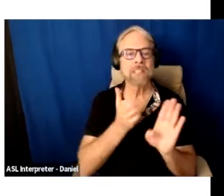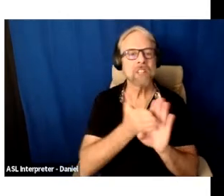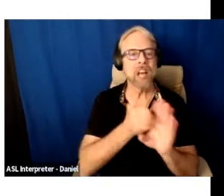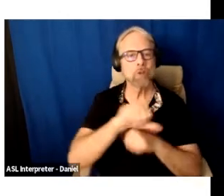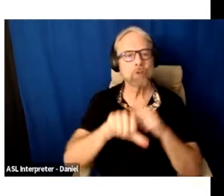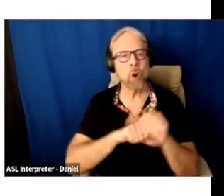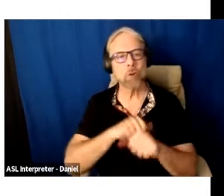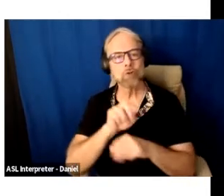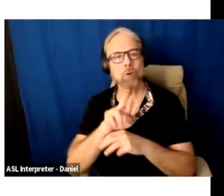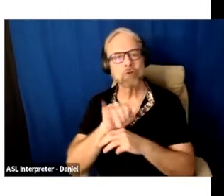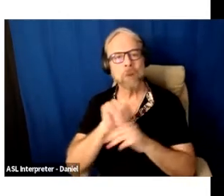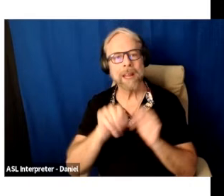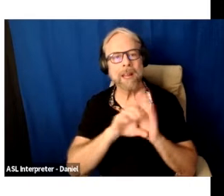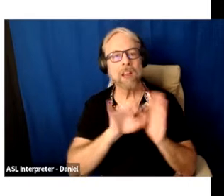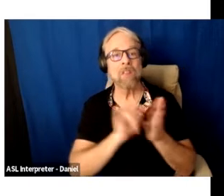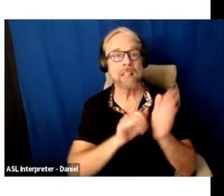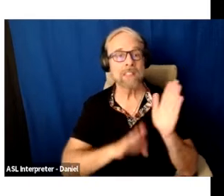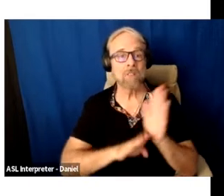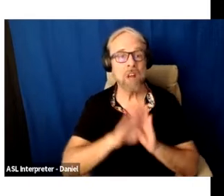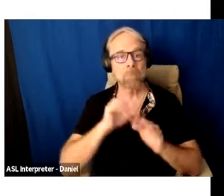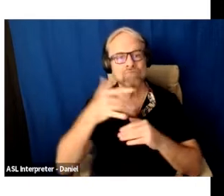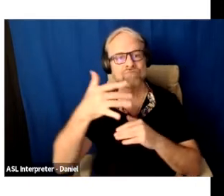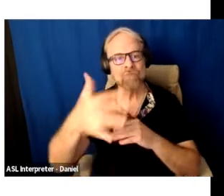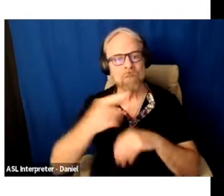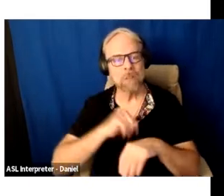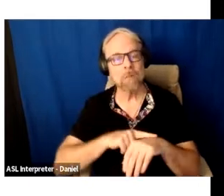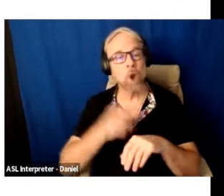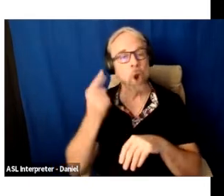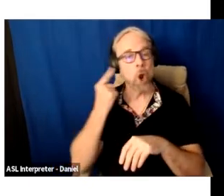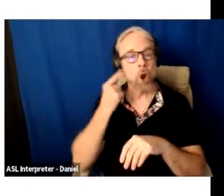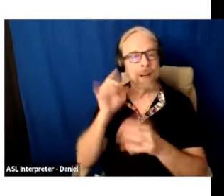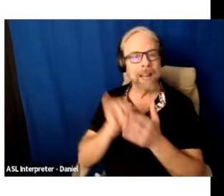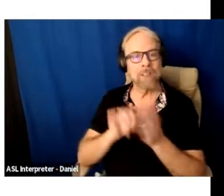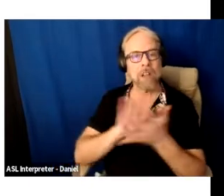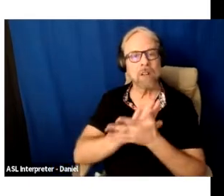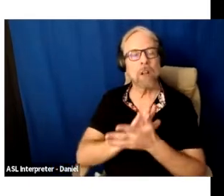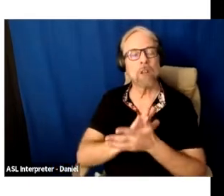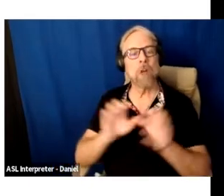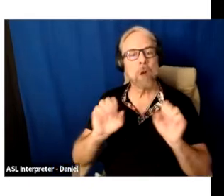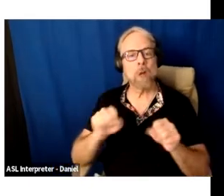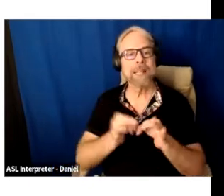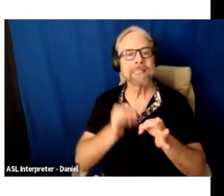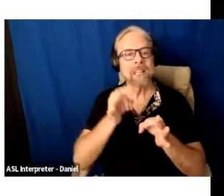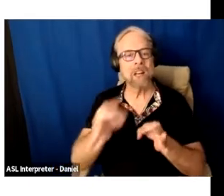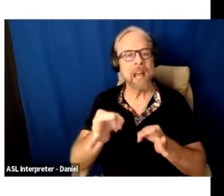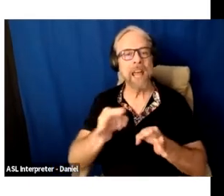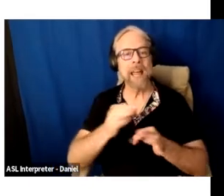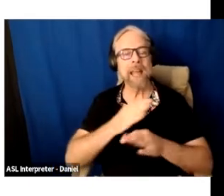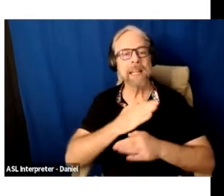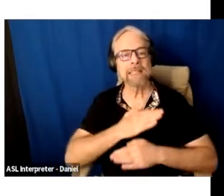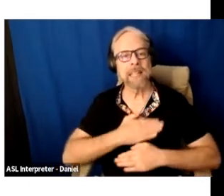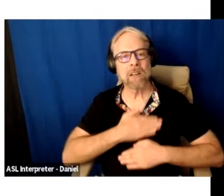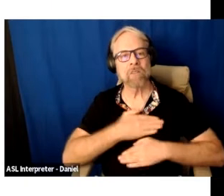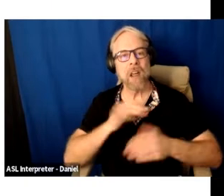develops over time. We heard in the video that ability to delay gratification, for example, is something